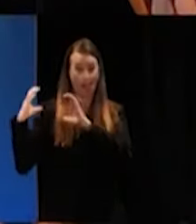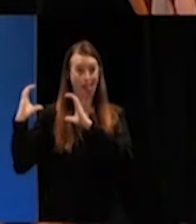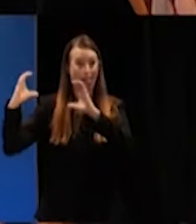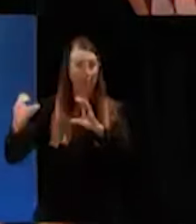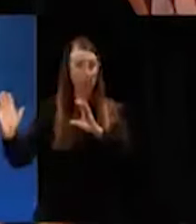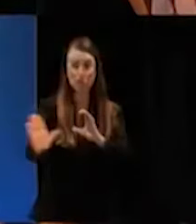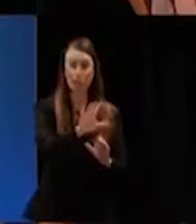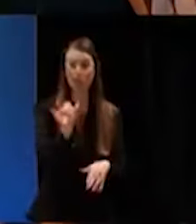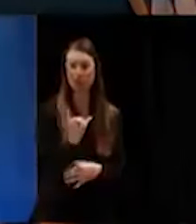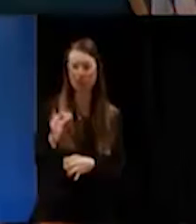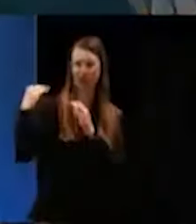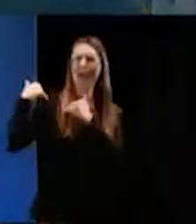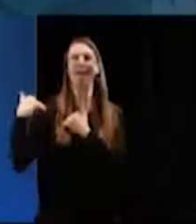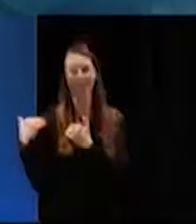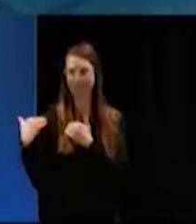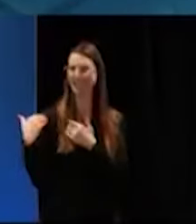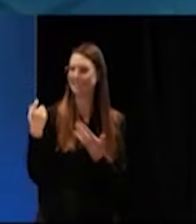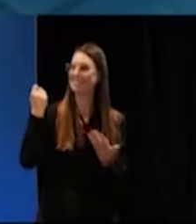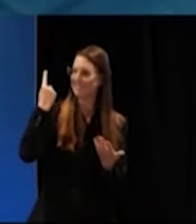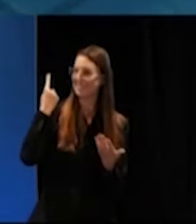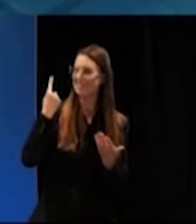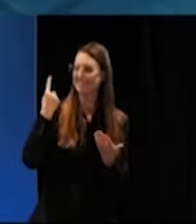heavy. But we will not fail the future.